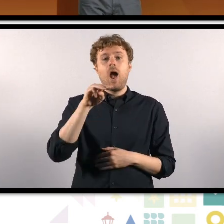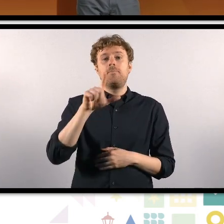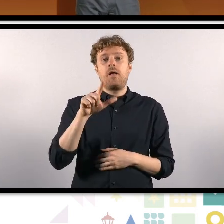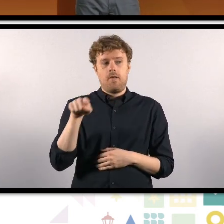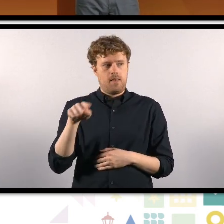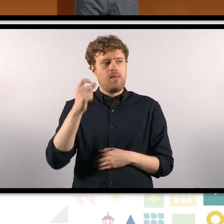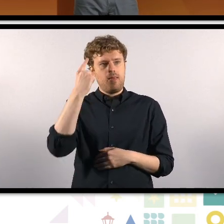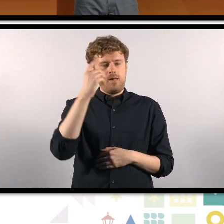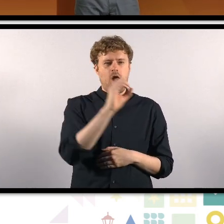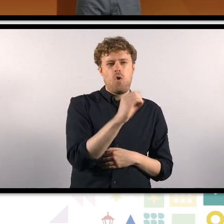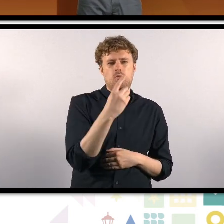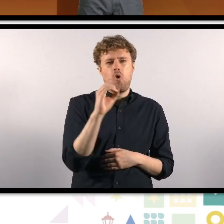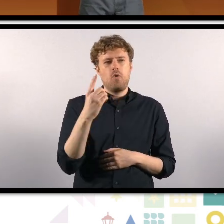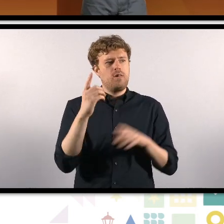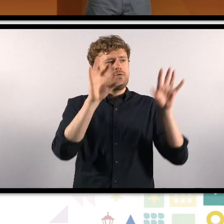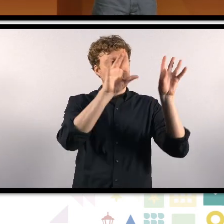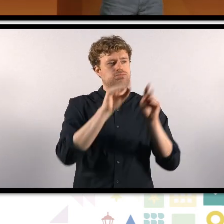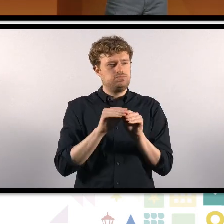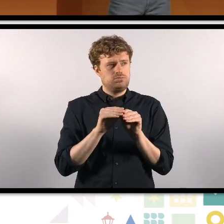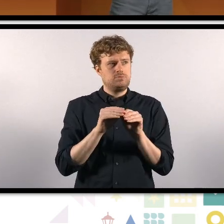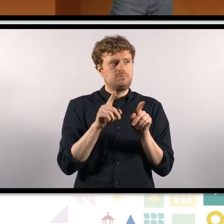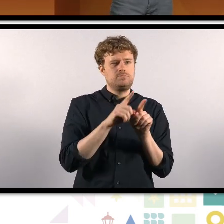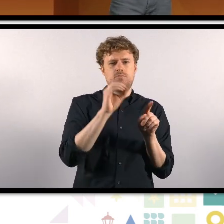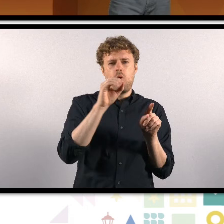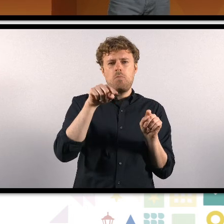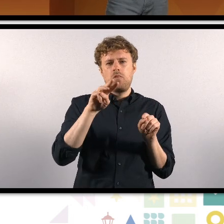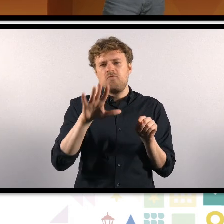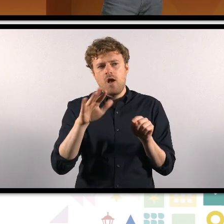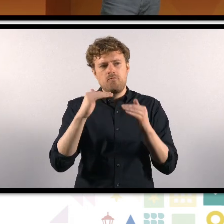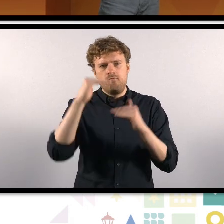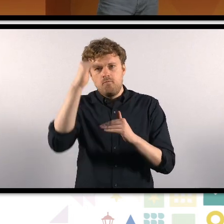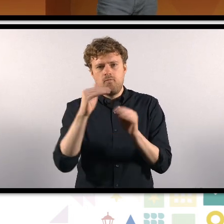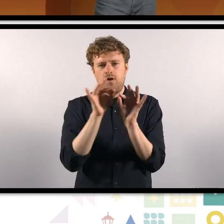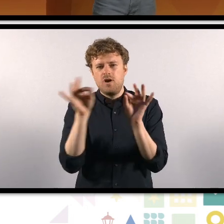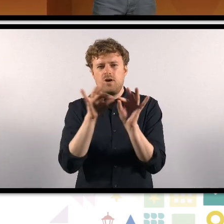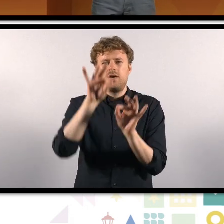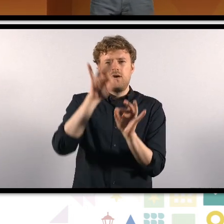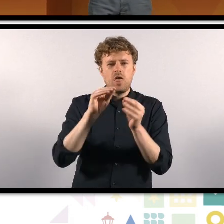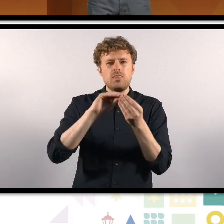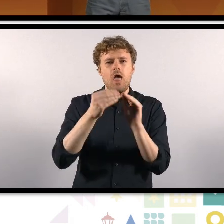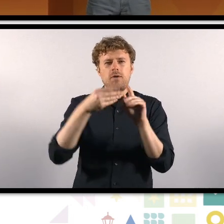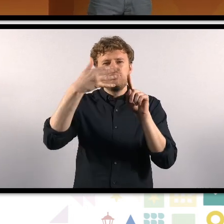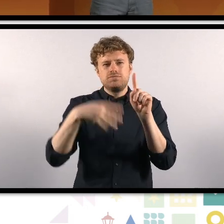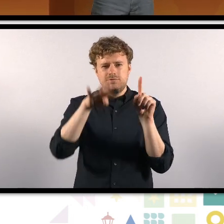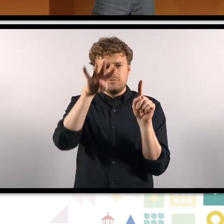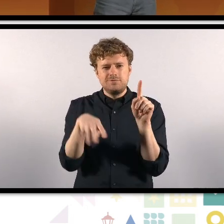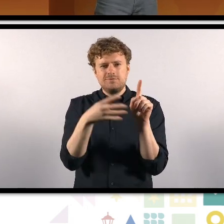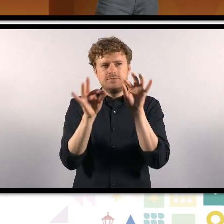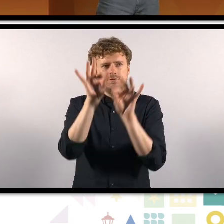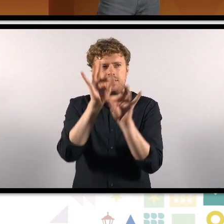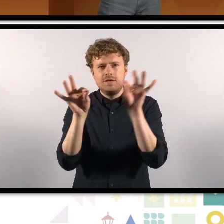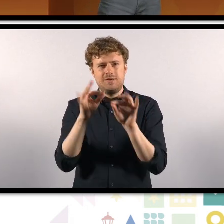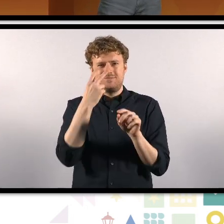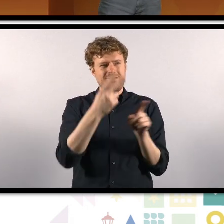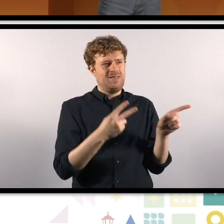0.35, whatever that may be. So those different vector points, adding that shape and size